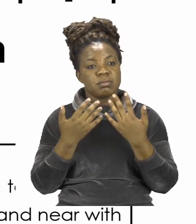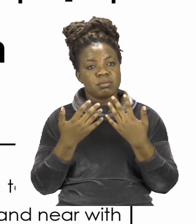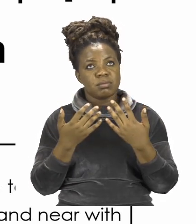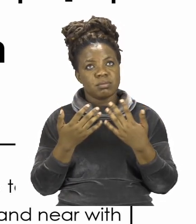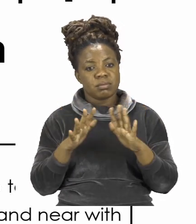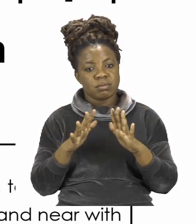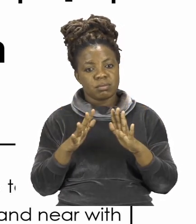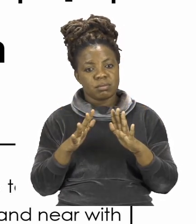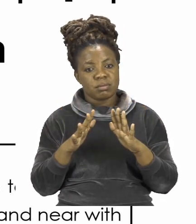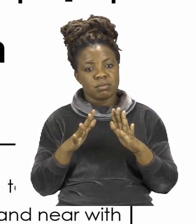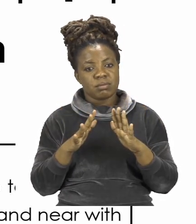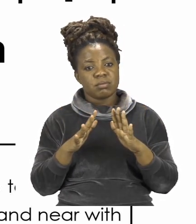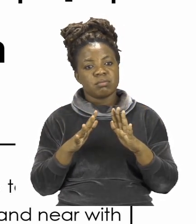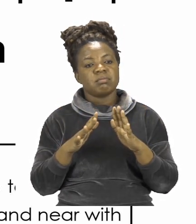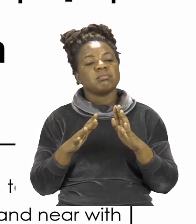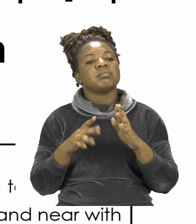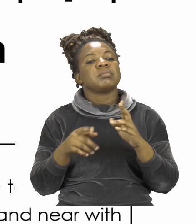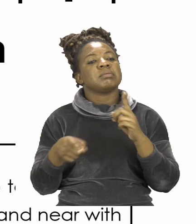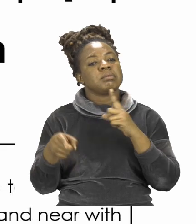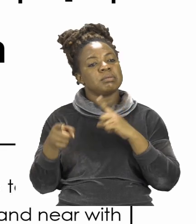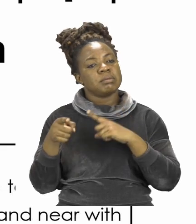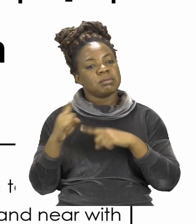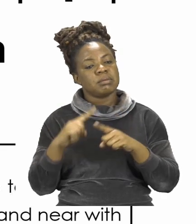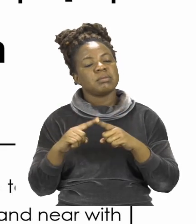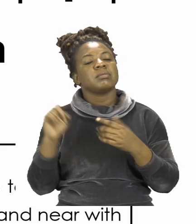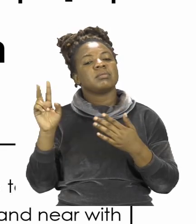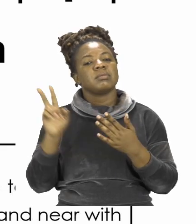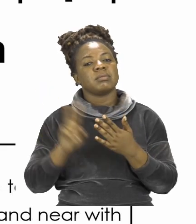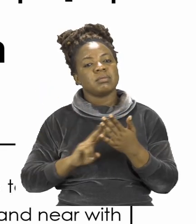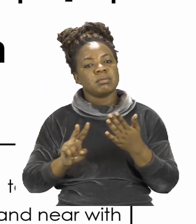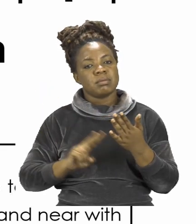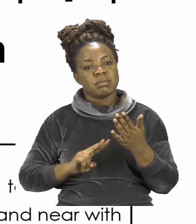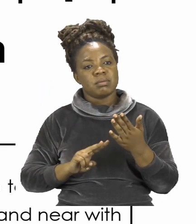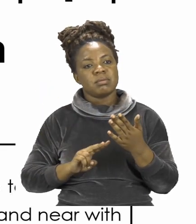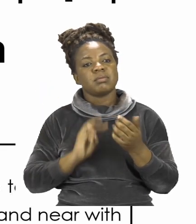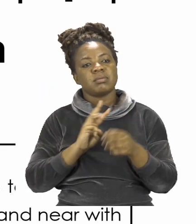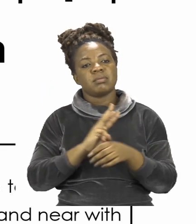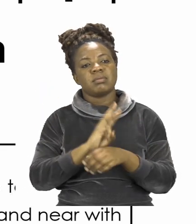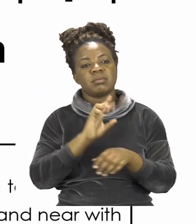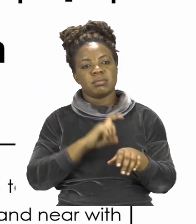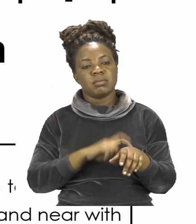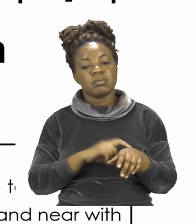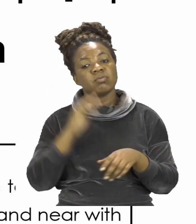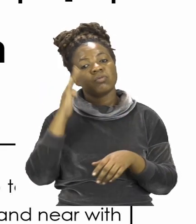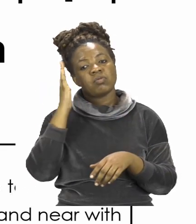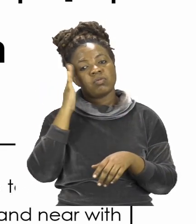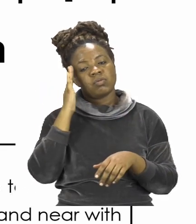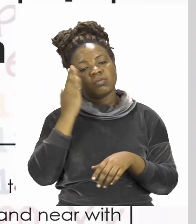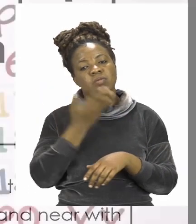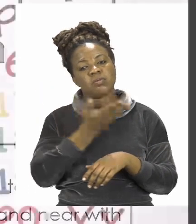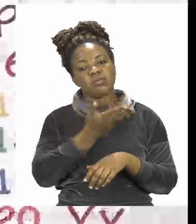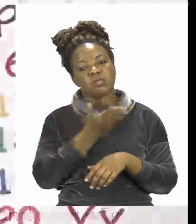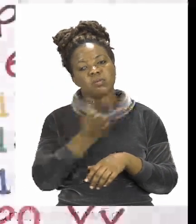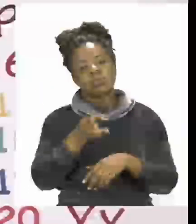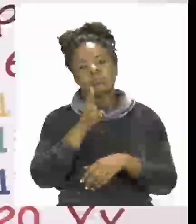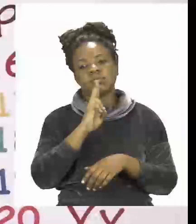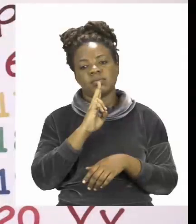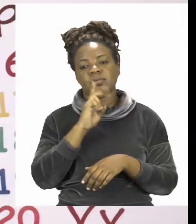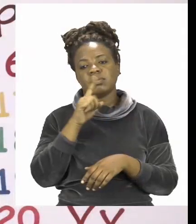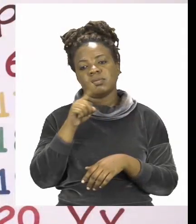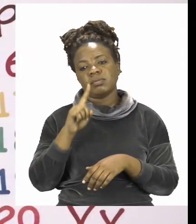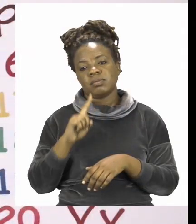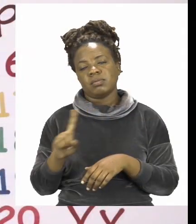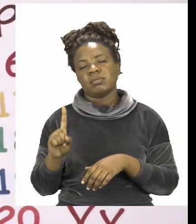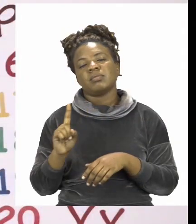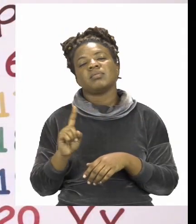read the passage a third time so that you know that you have done the right thing. Have fun, keep